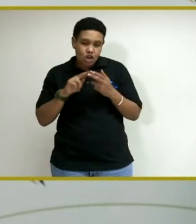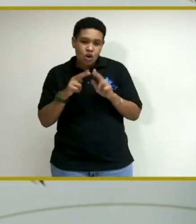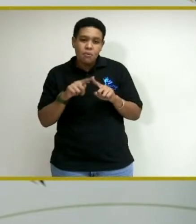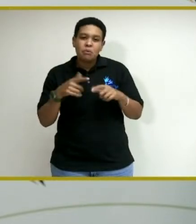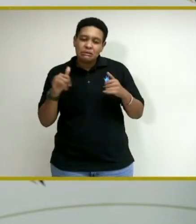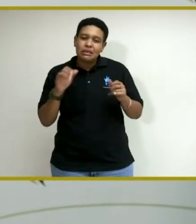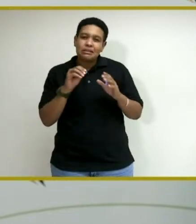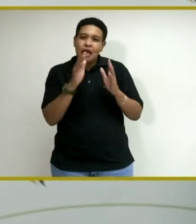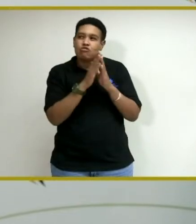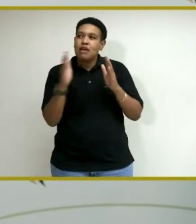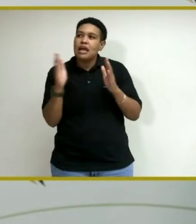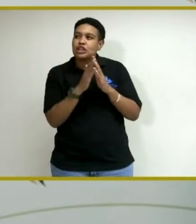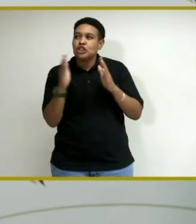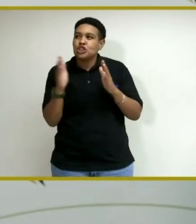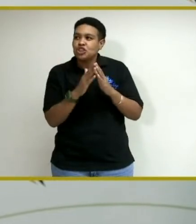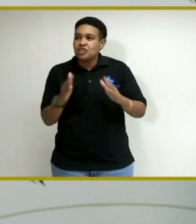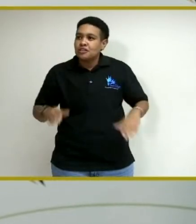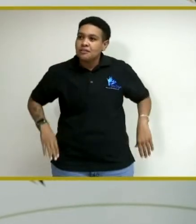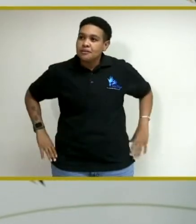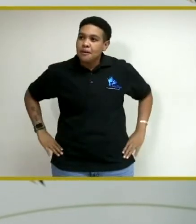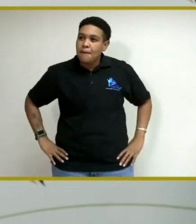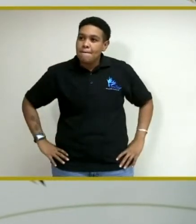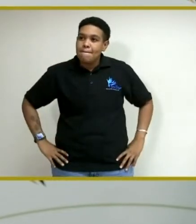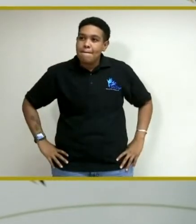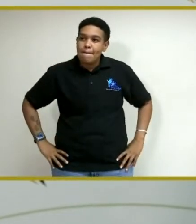that range.